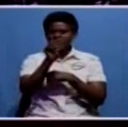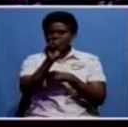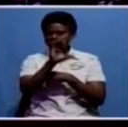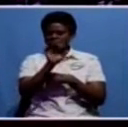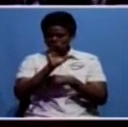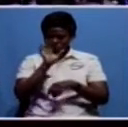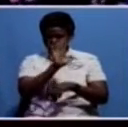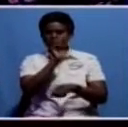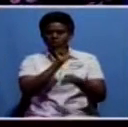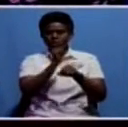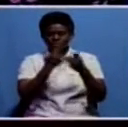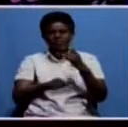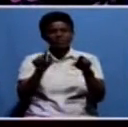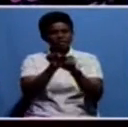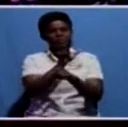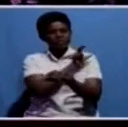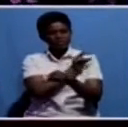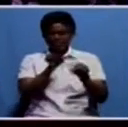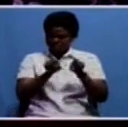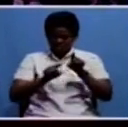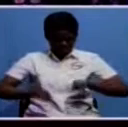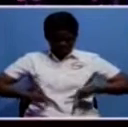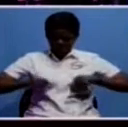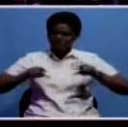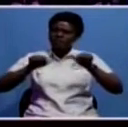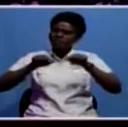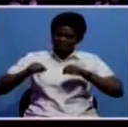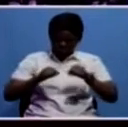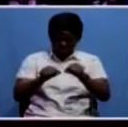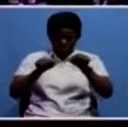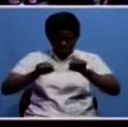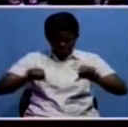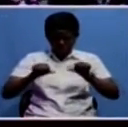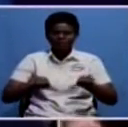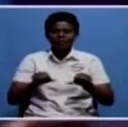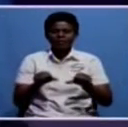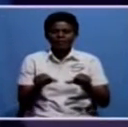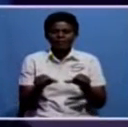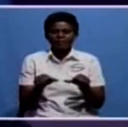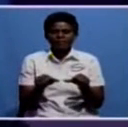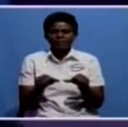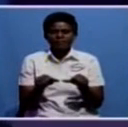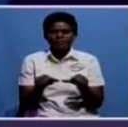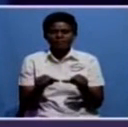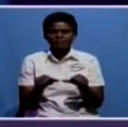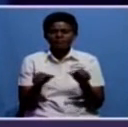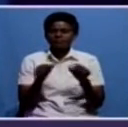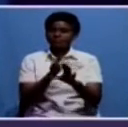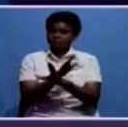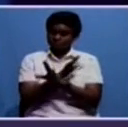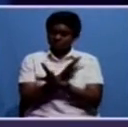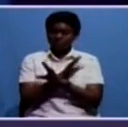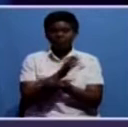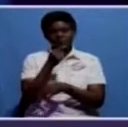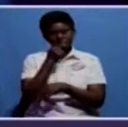police there for? It's a lifestyle audit all the time. So what Zambians feel, maybe if I should generalize, that there seems to be too